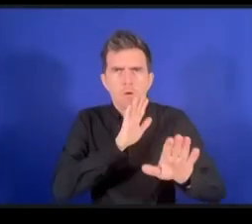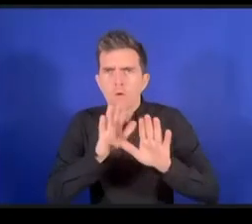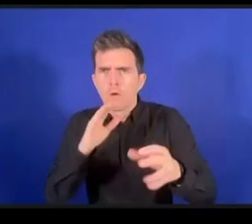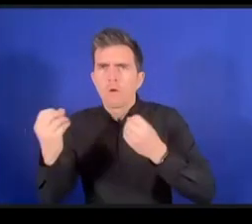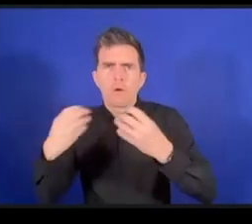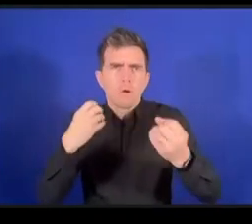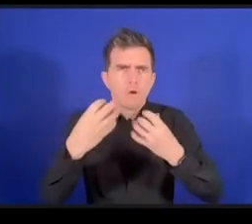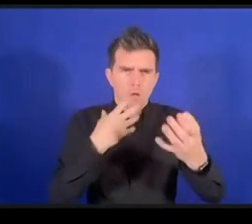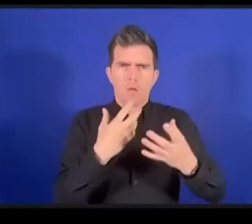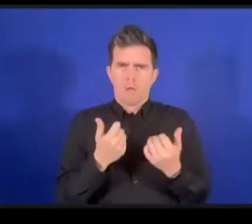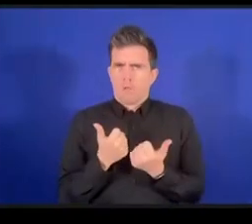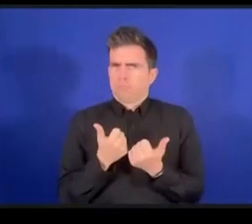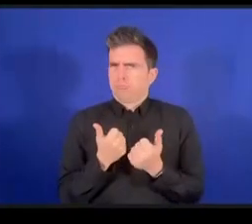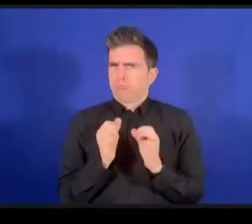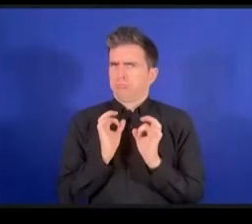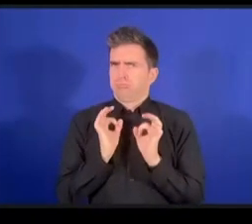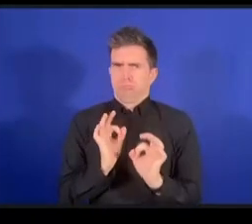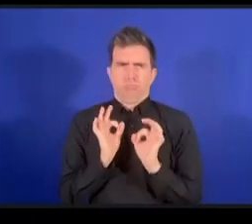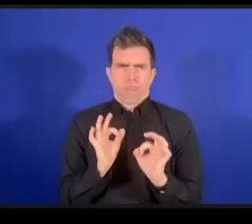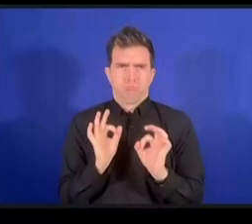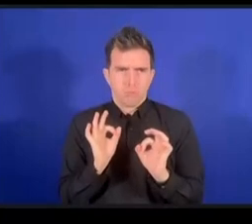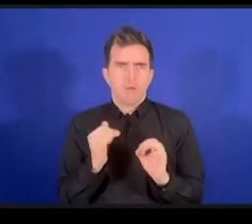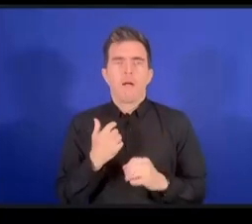Online, someone is there who would like to intervene.